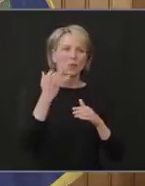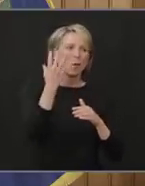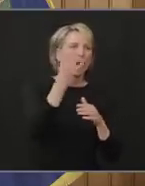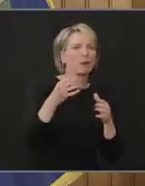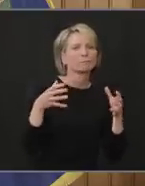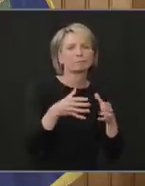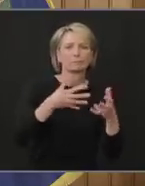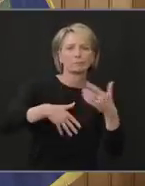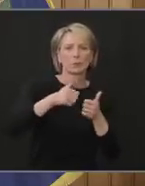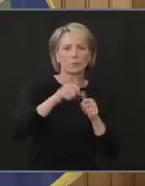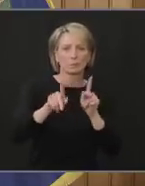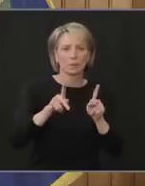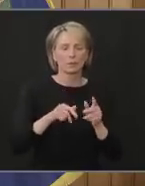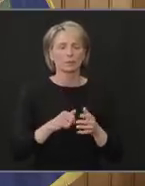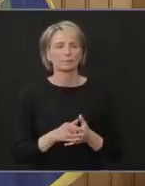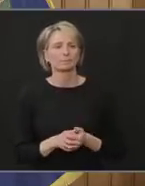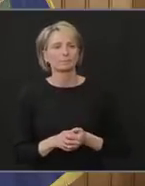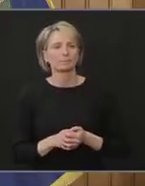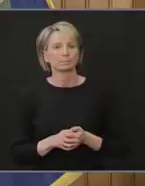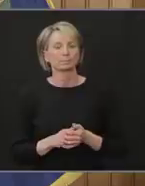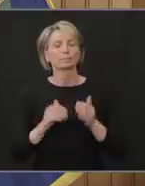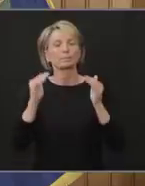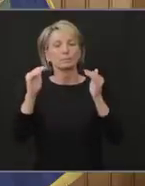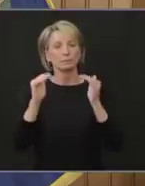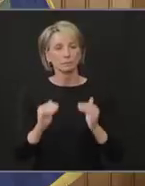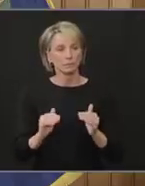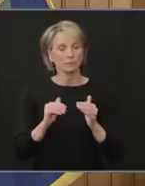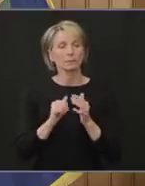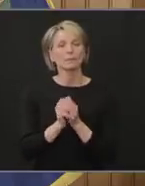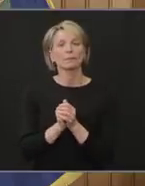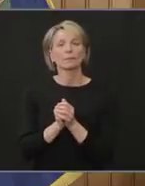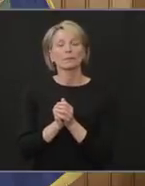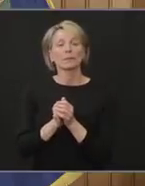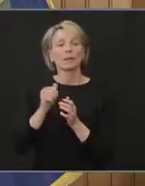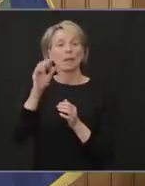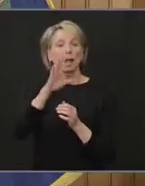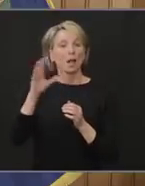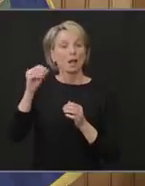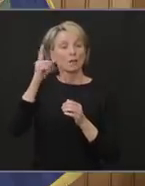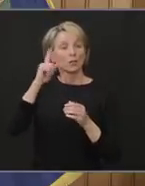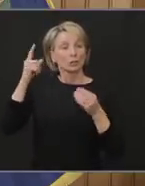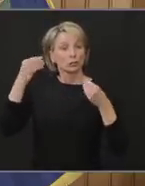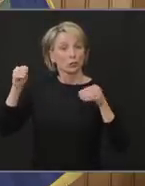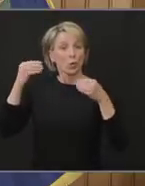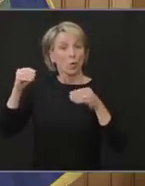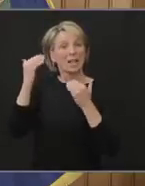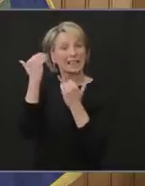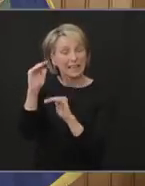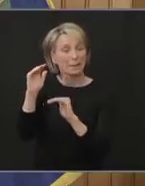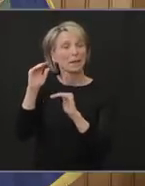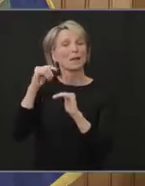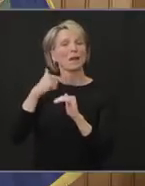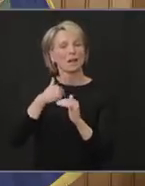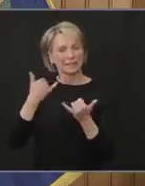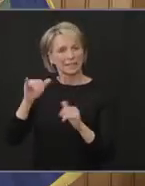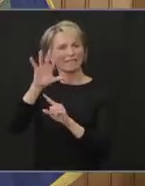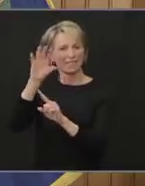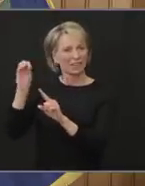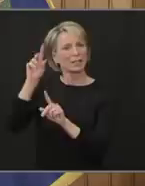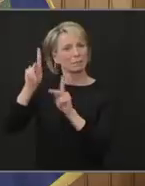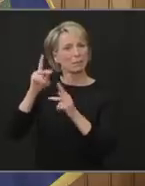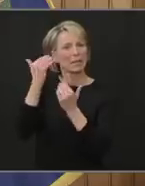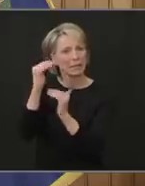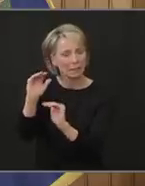limits and the such are still going to be no more than 50 in those bigger stores. Everybody else, I'm really proud to see at our grocery stores,